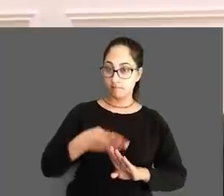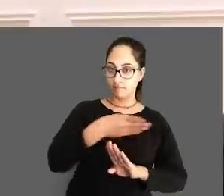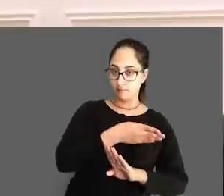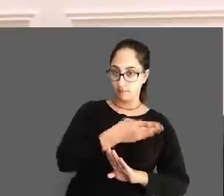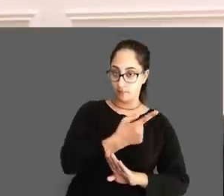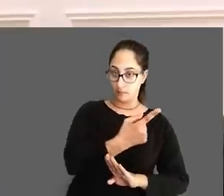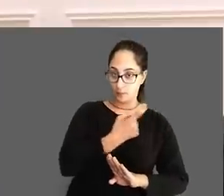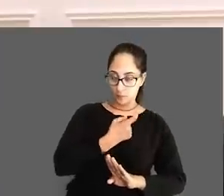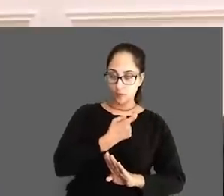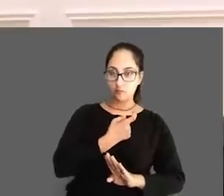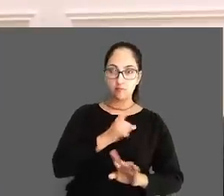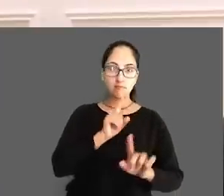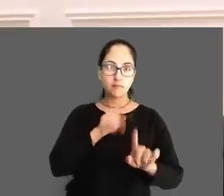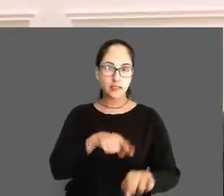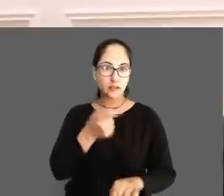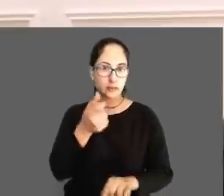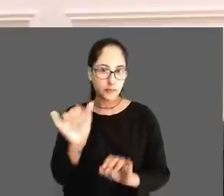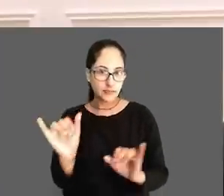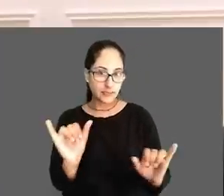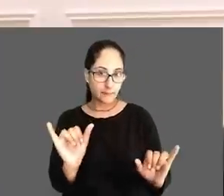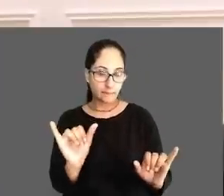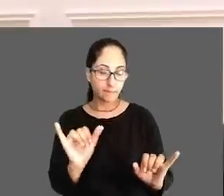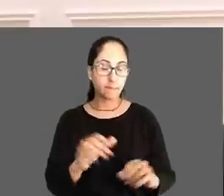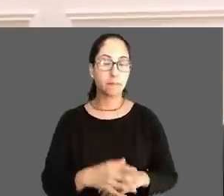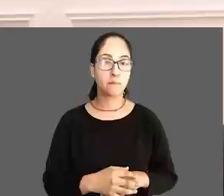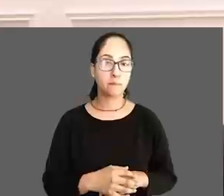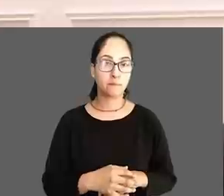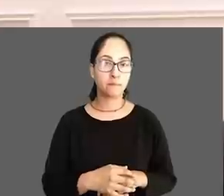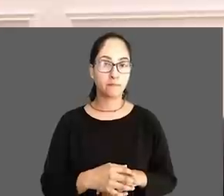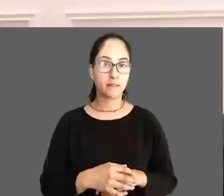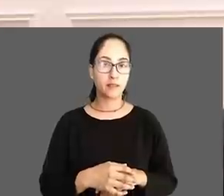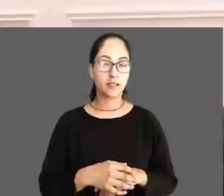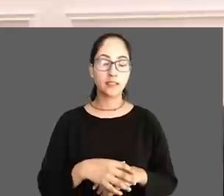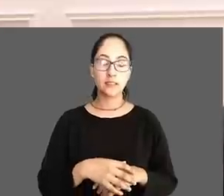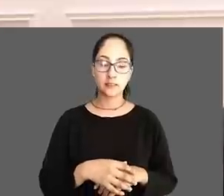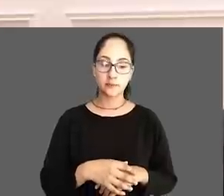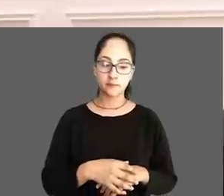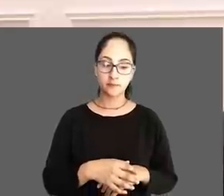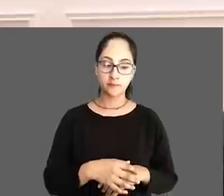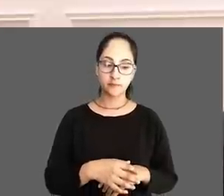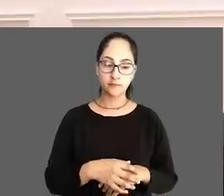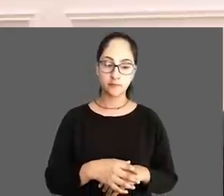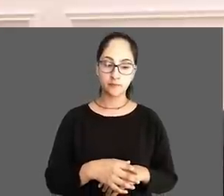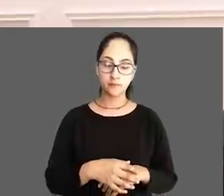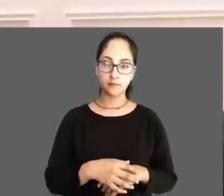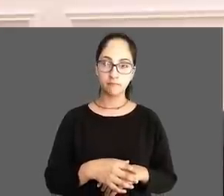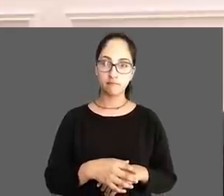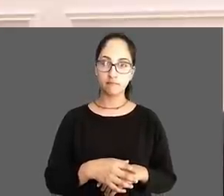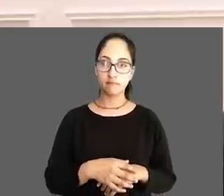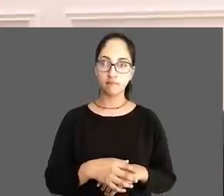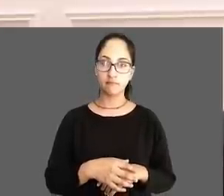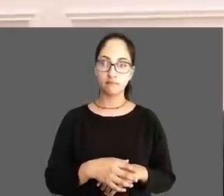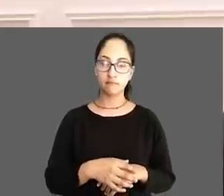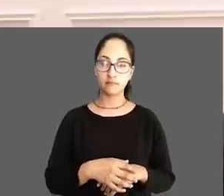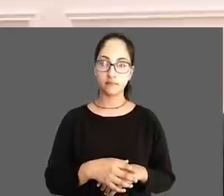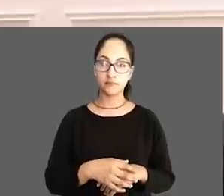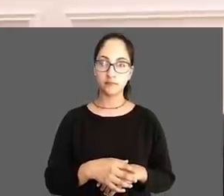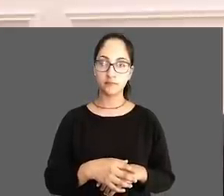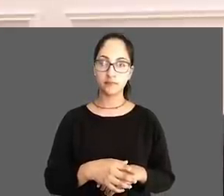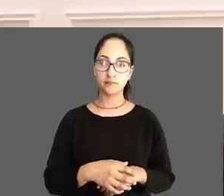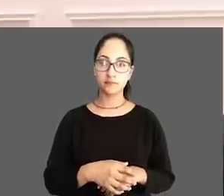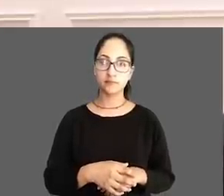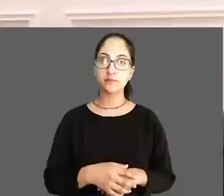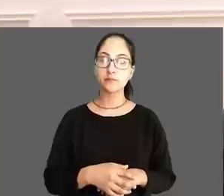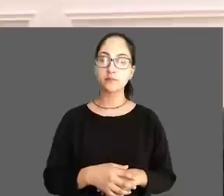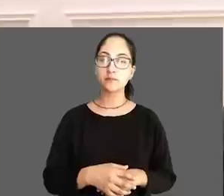a spiritual leader ought to look like and we try to apply that to Islam, whereas in